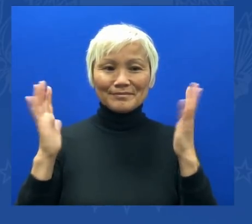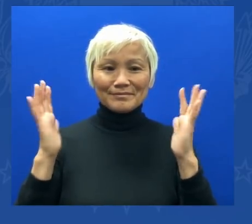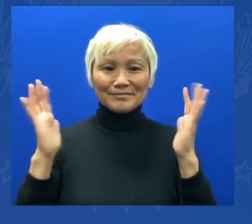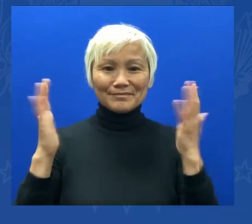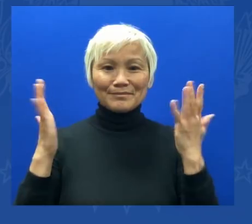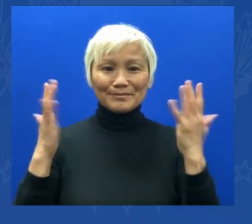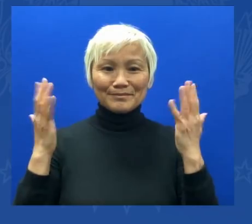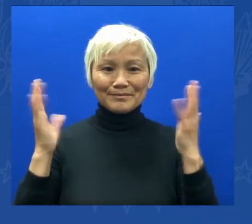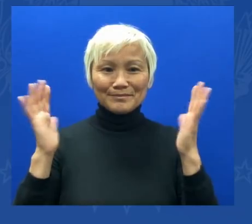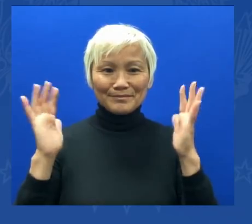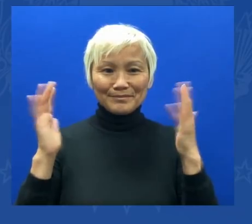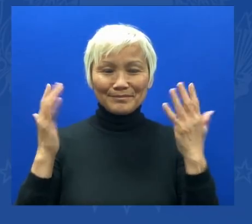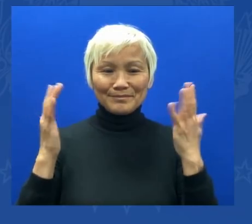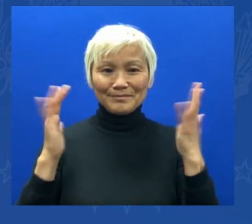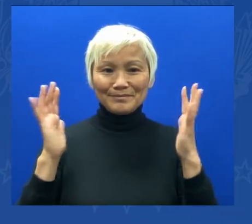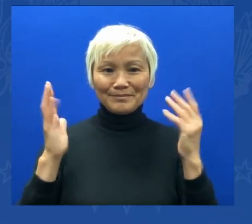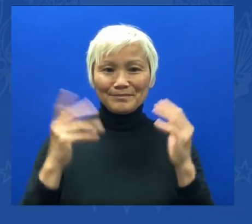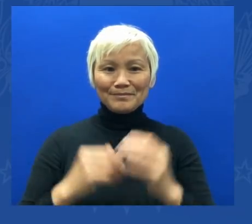Thank you.